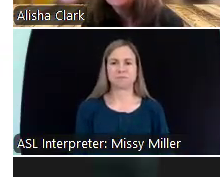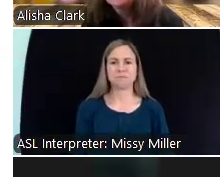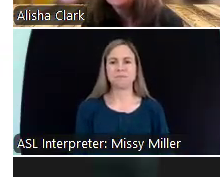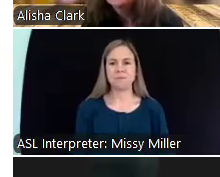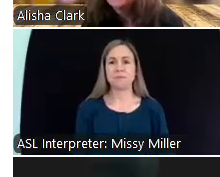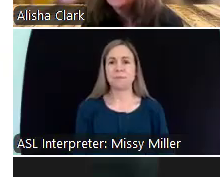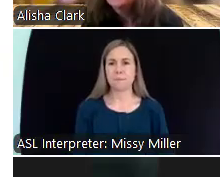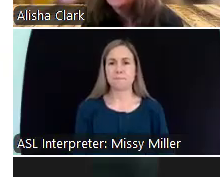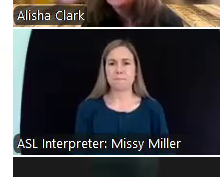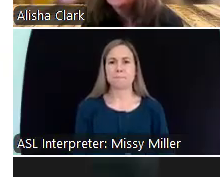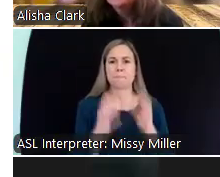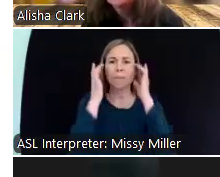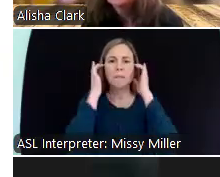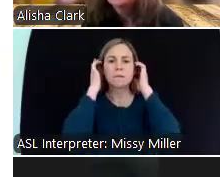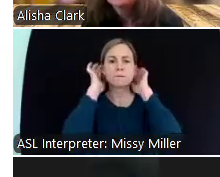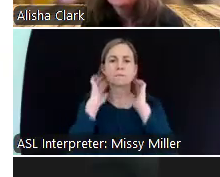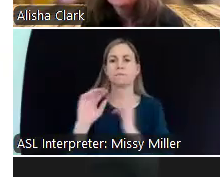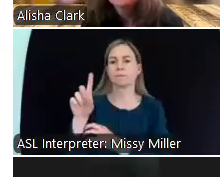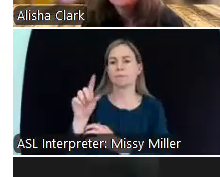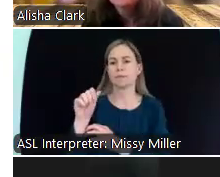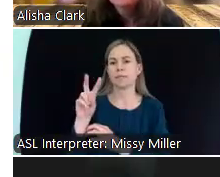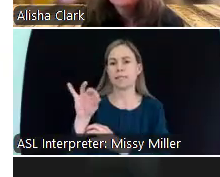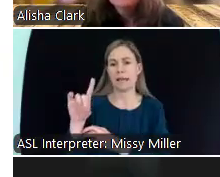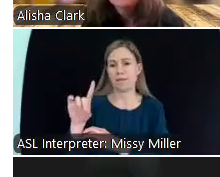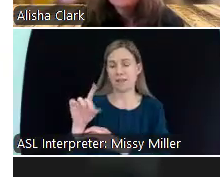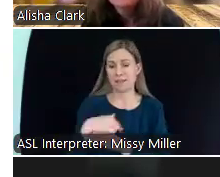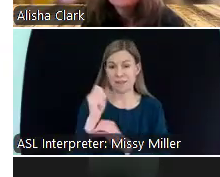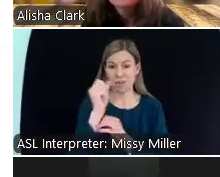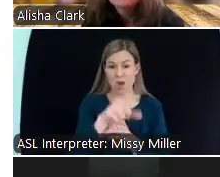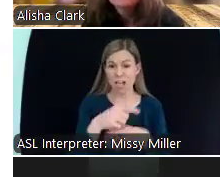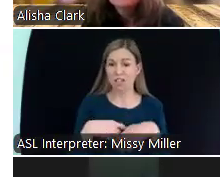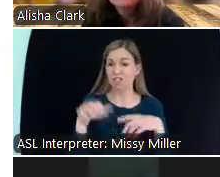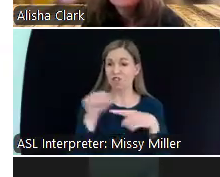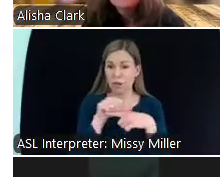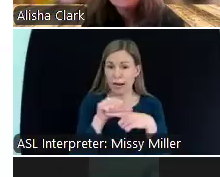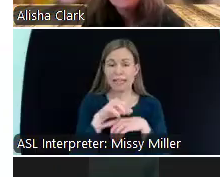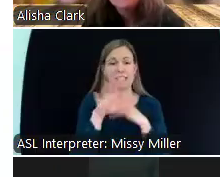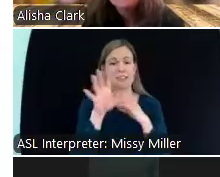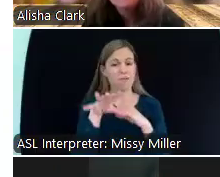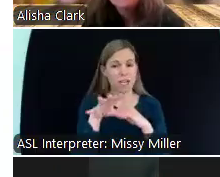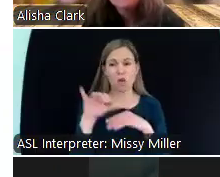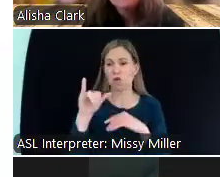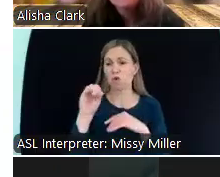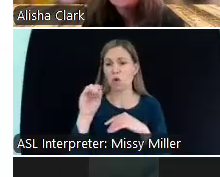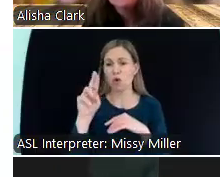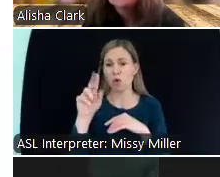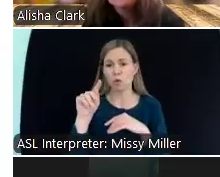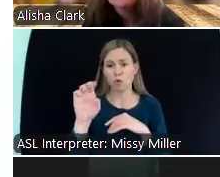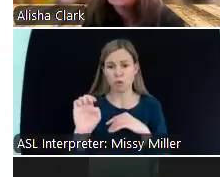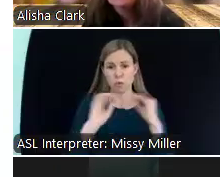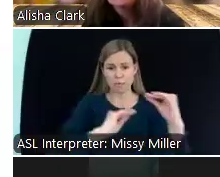We we have a question from David. Are there any trainings, videos, or YouTube tutorials available on or